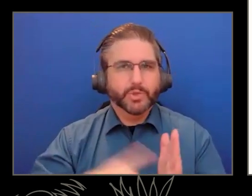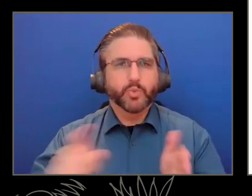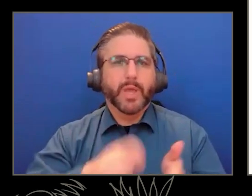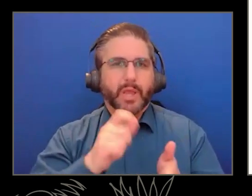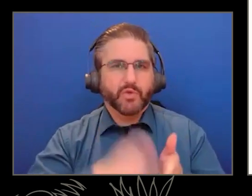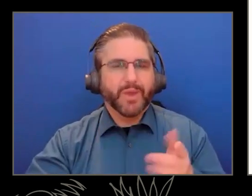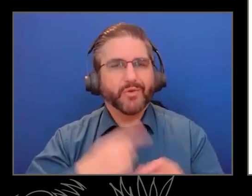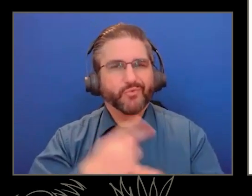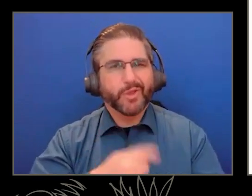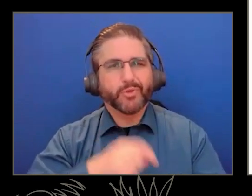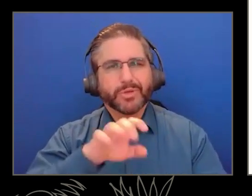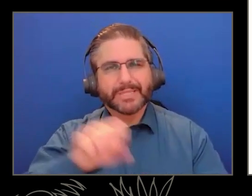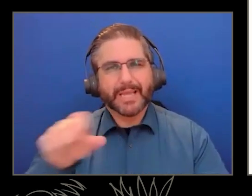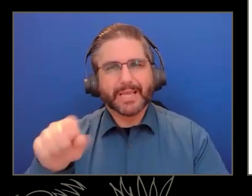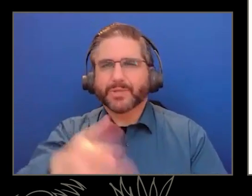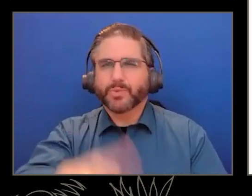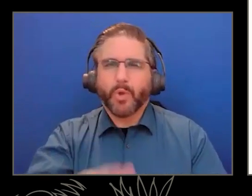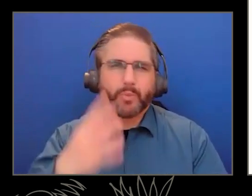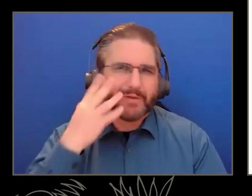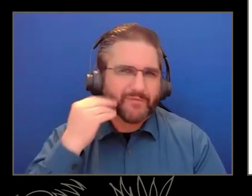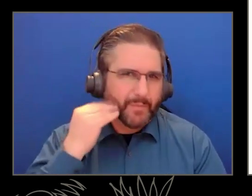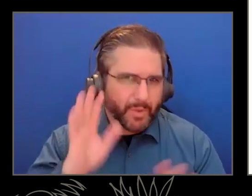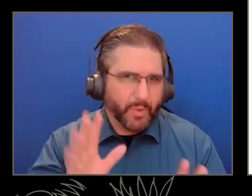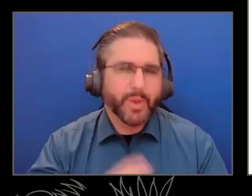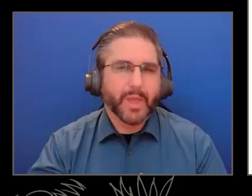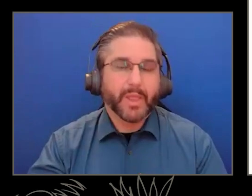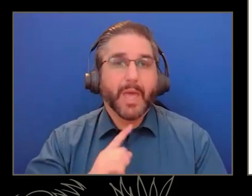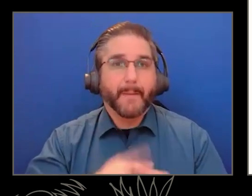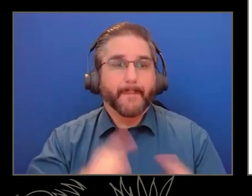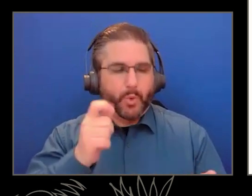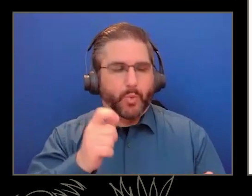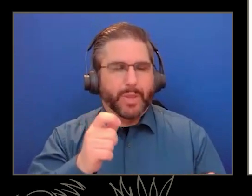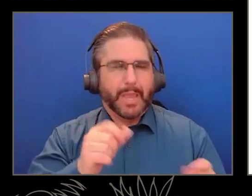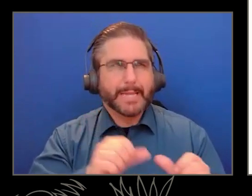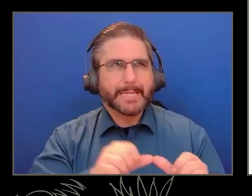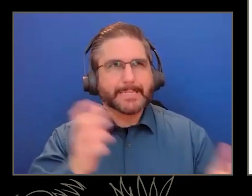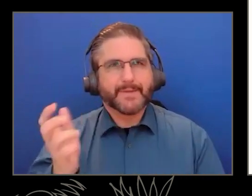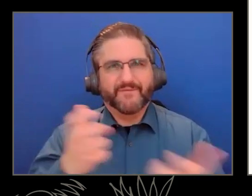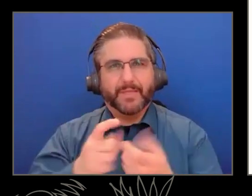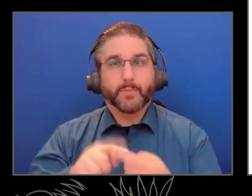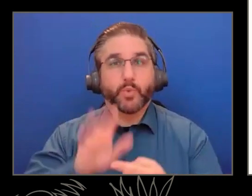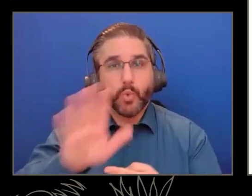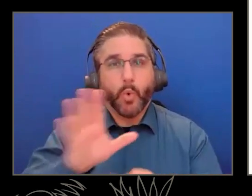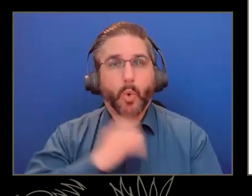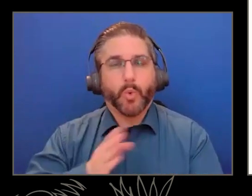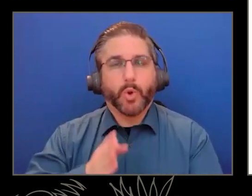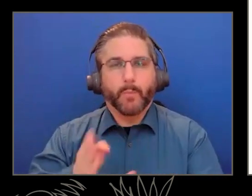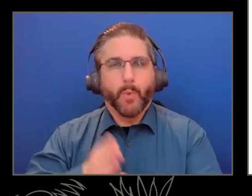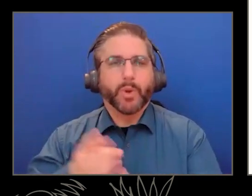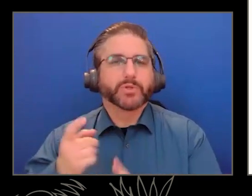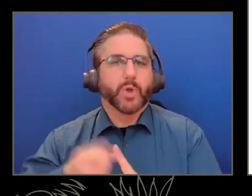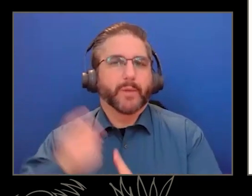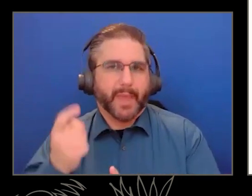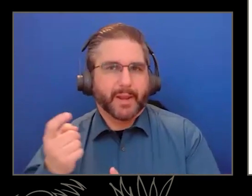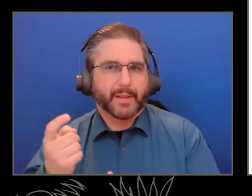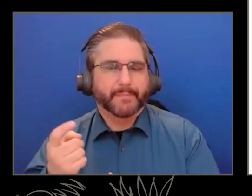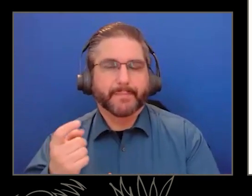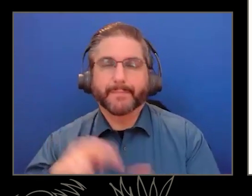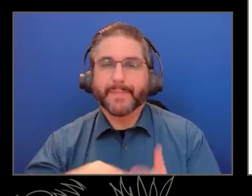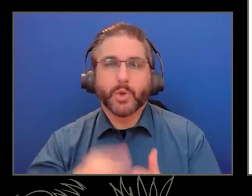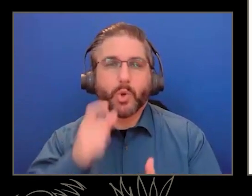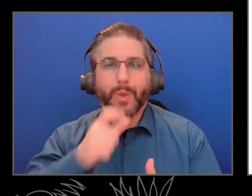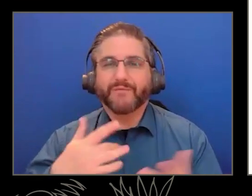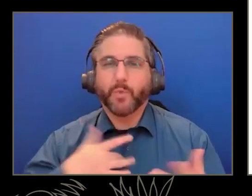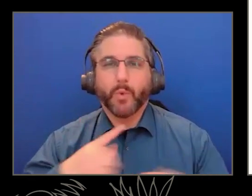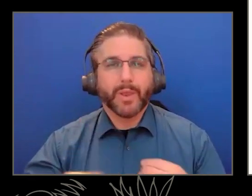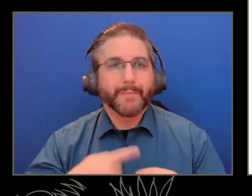CSS that you already know and love, but just scope them to your components automatically. So this means that you don't have to worry about your styles being